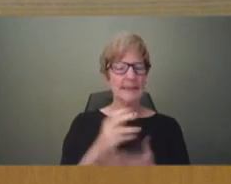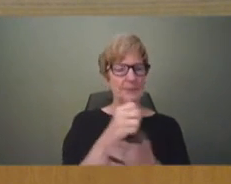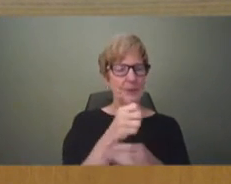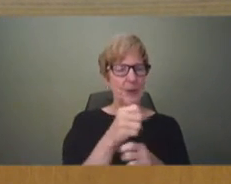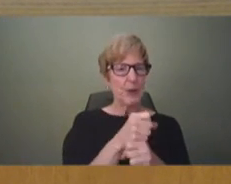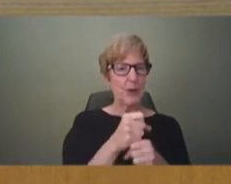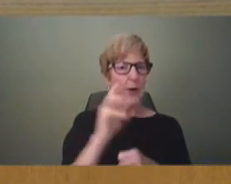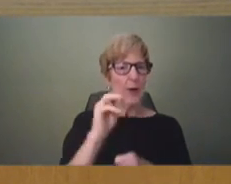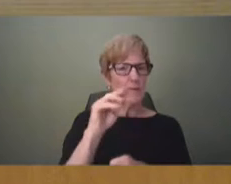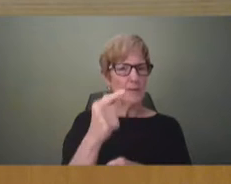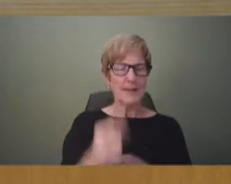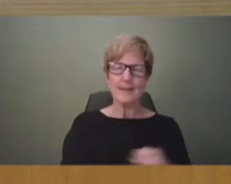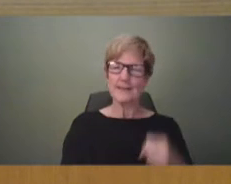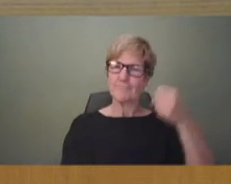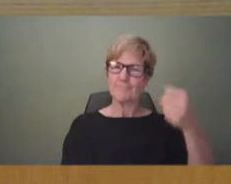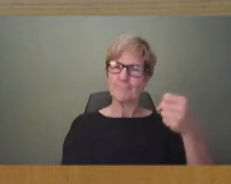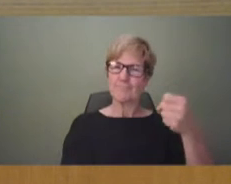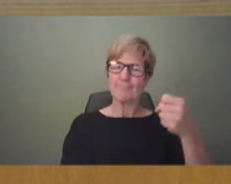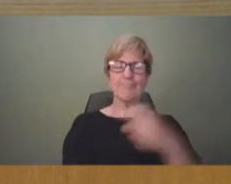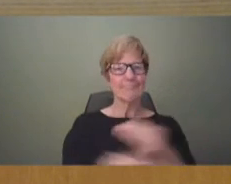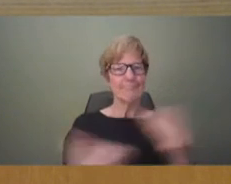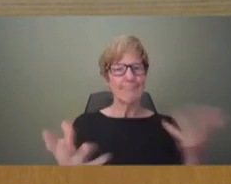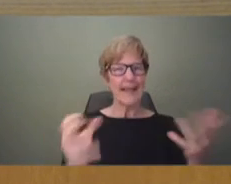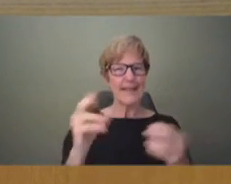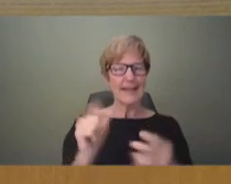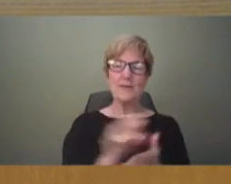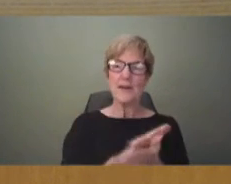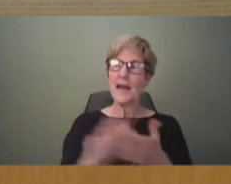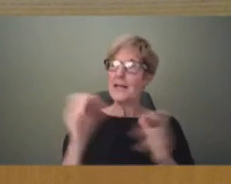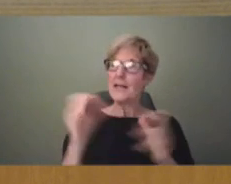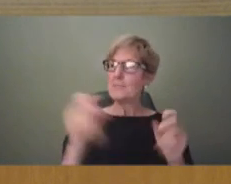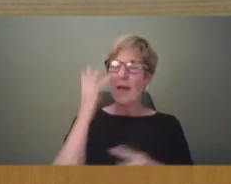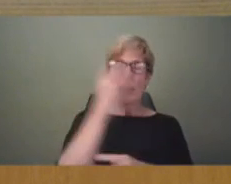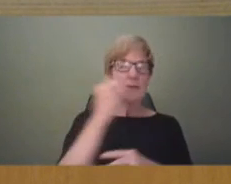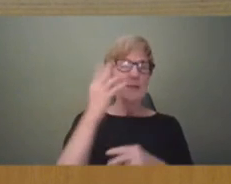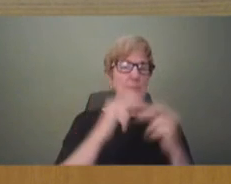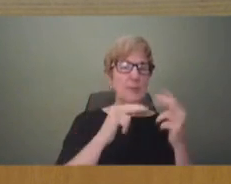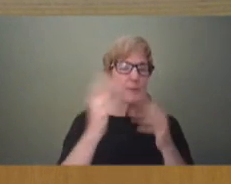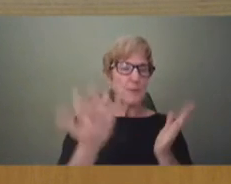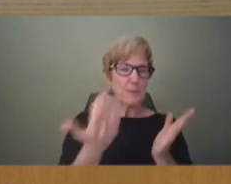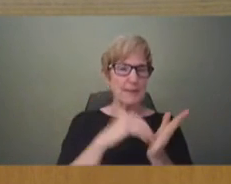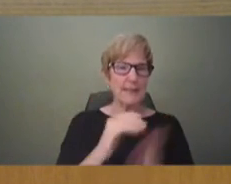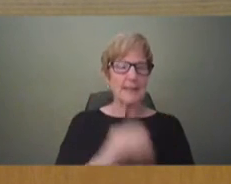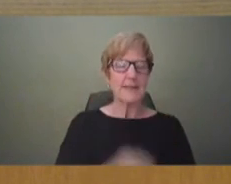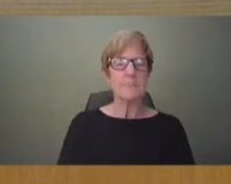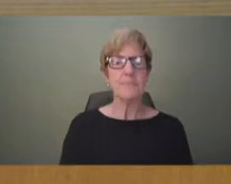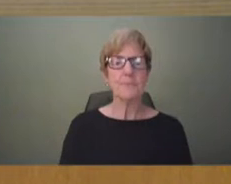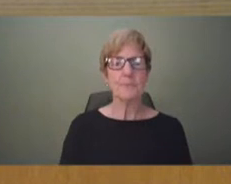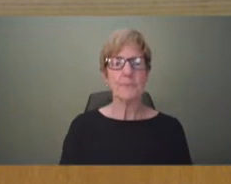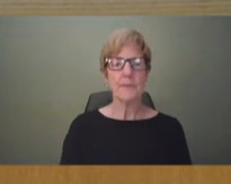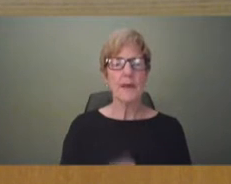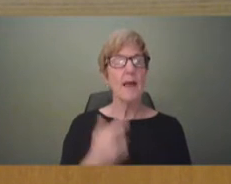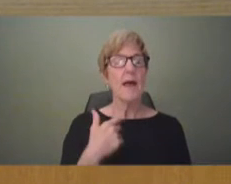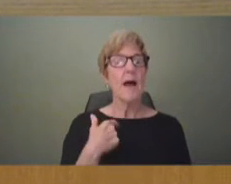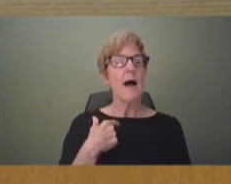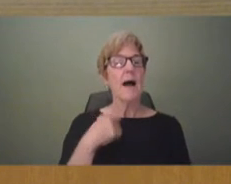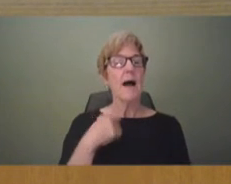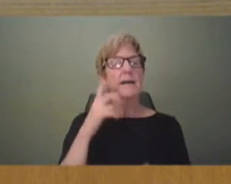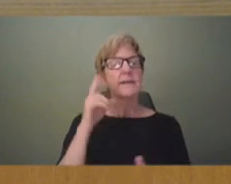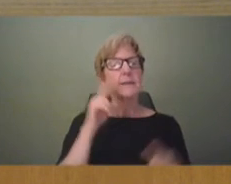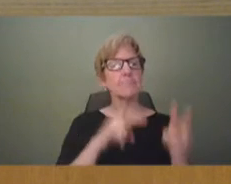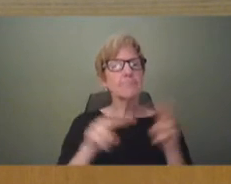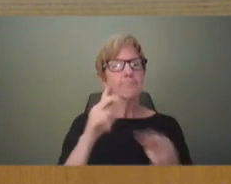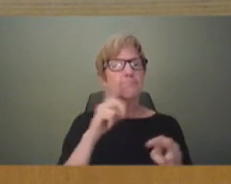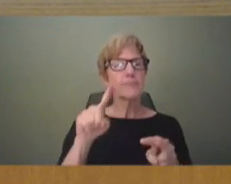gave us and it's nice to be back in this beautiful building again I was a traffic surveyor for Bill Finger